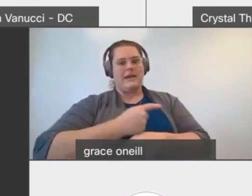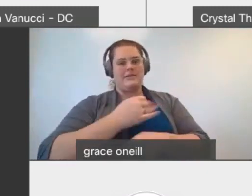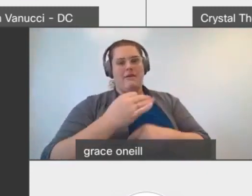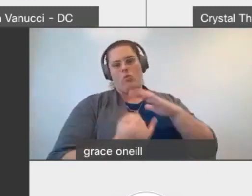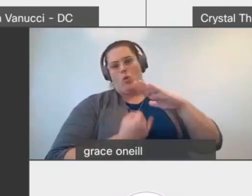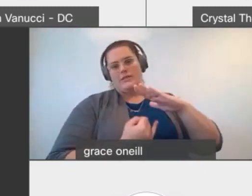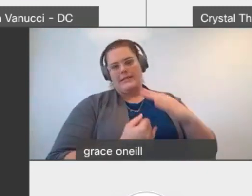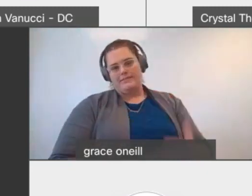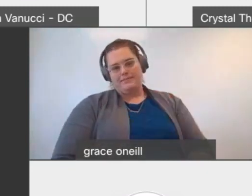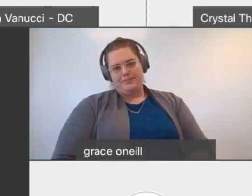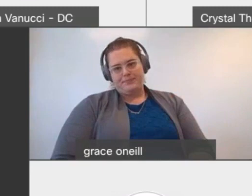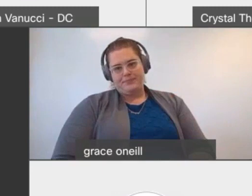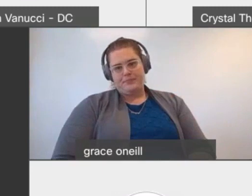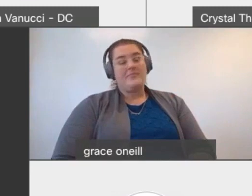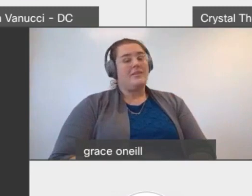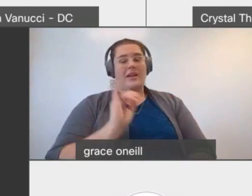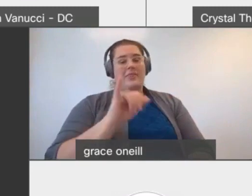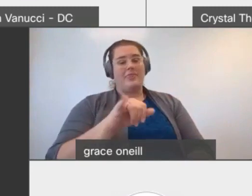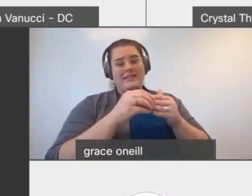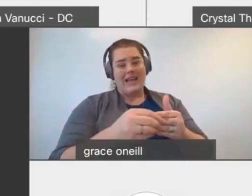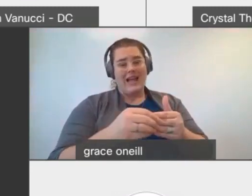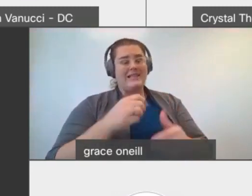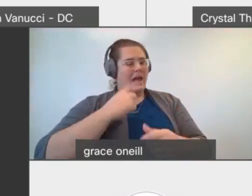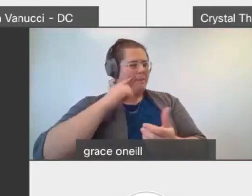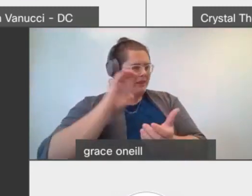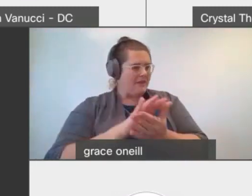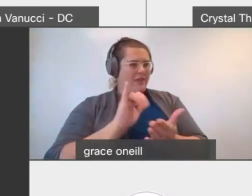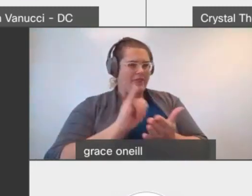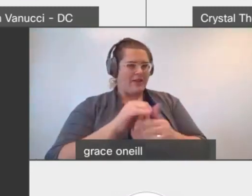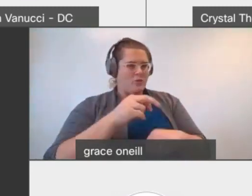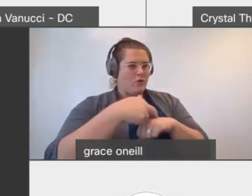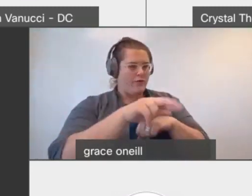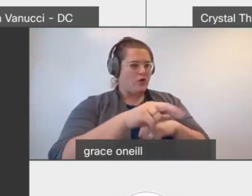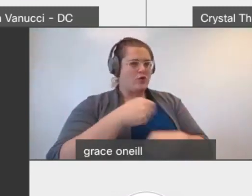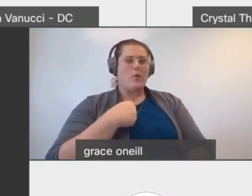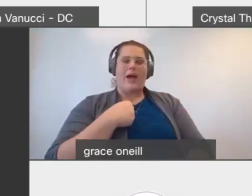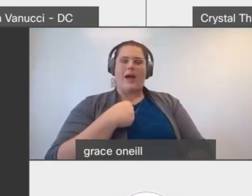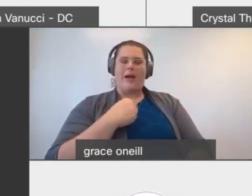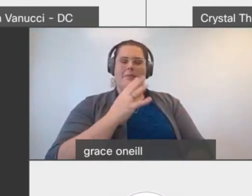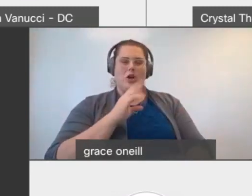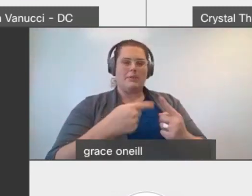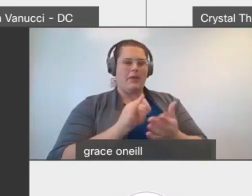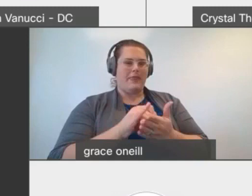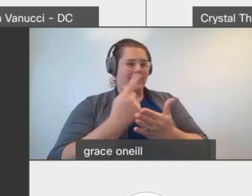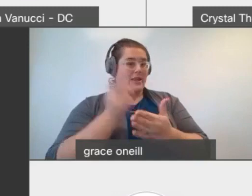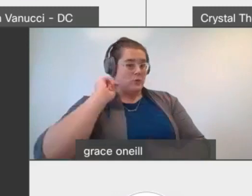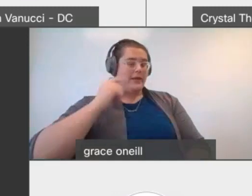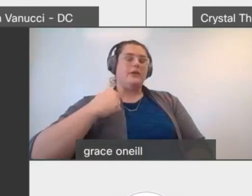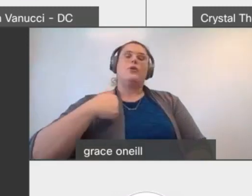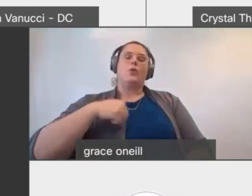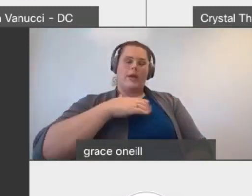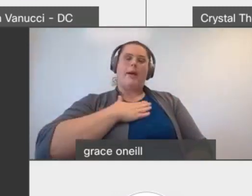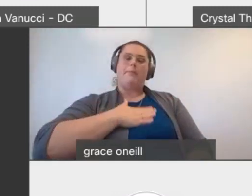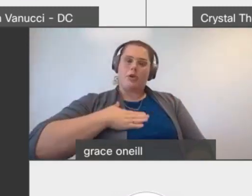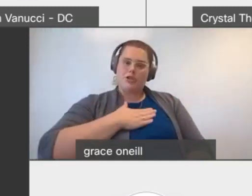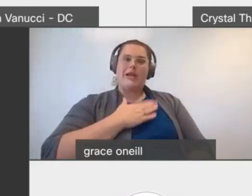so this is the guidance I believe that is being referred to, and this is what I talked about last week. We appreciate and